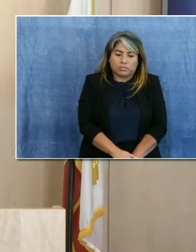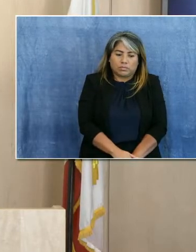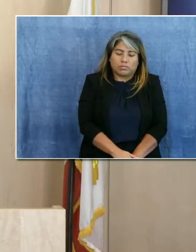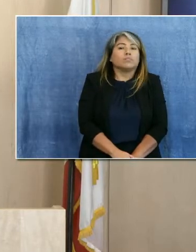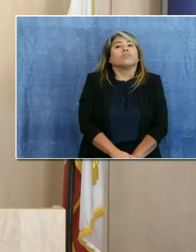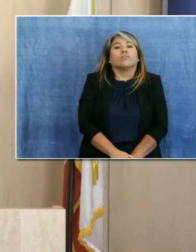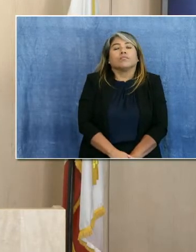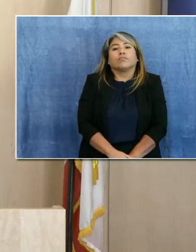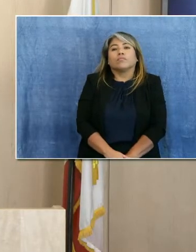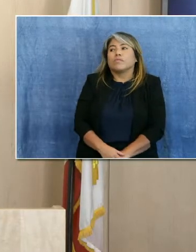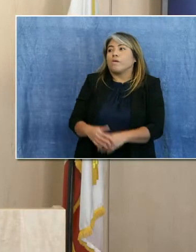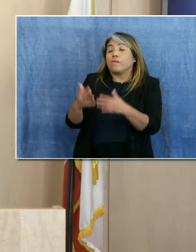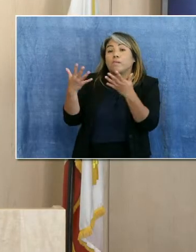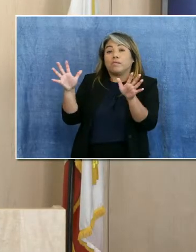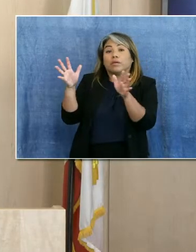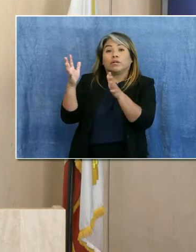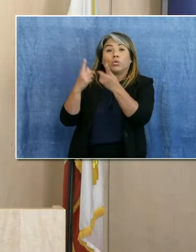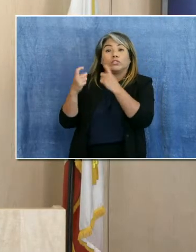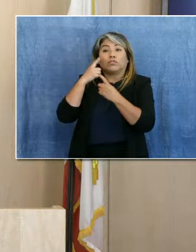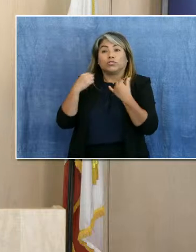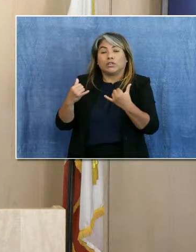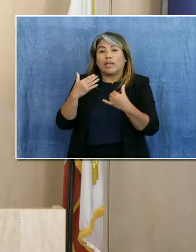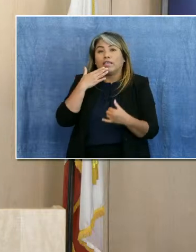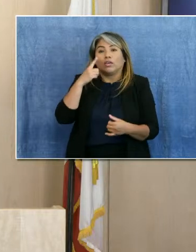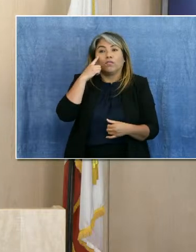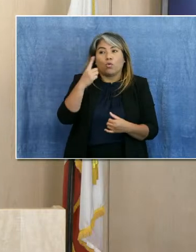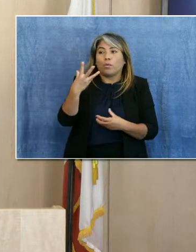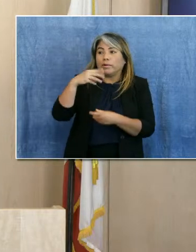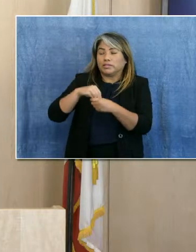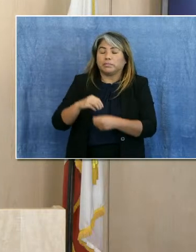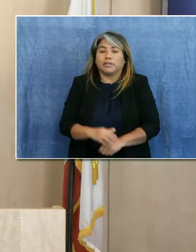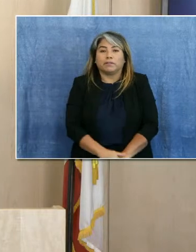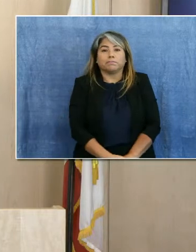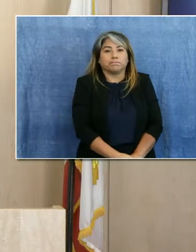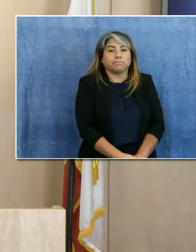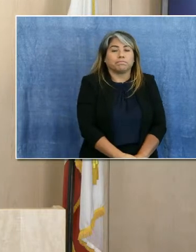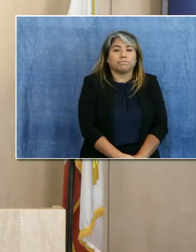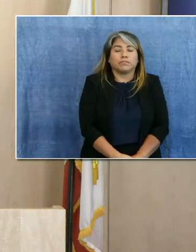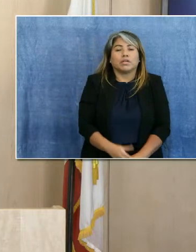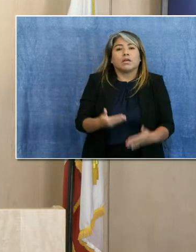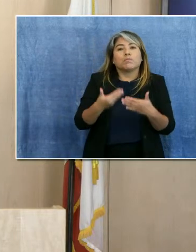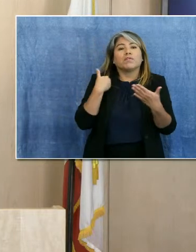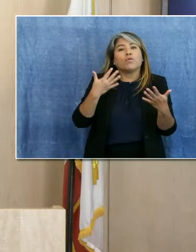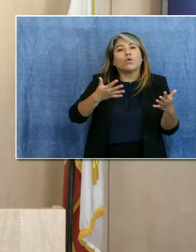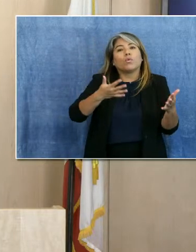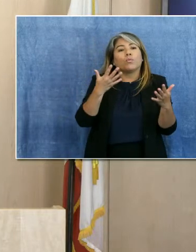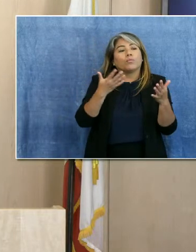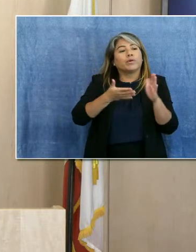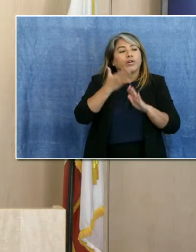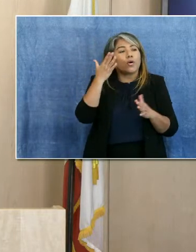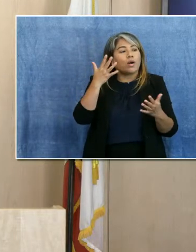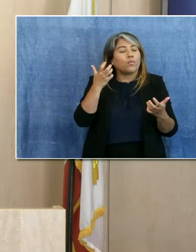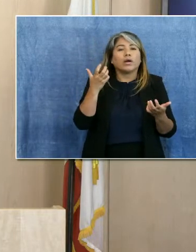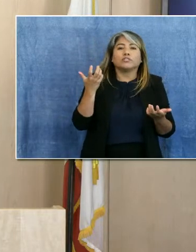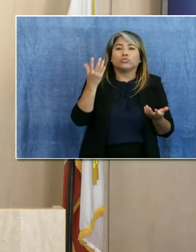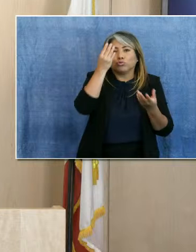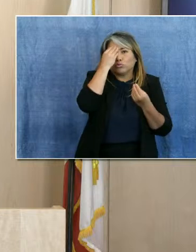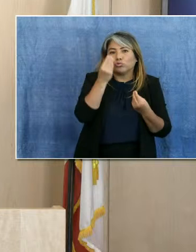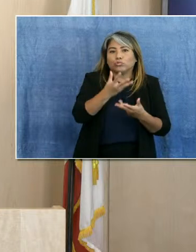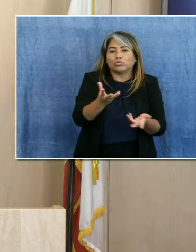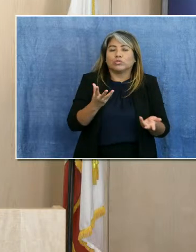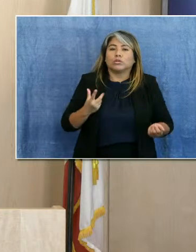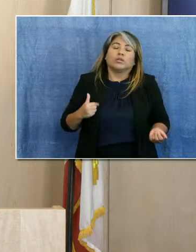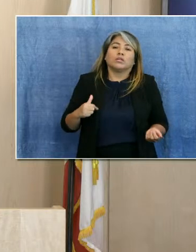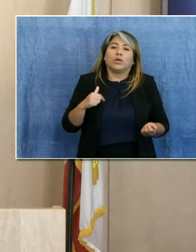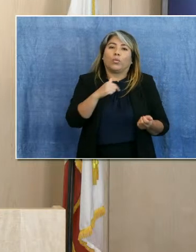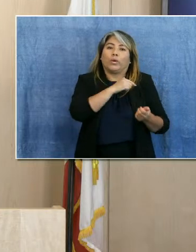Well, that completes our questions for today. Thank you for participating. Before we go, I wanted to let you know that